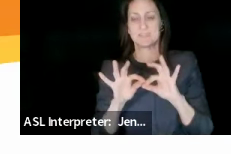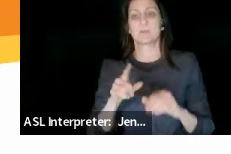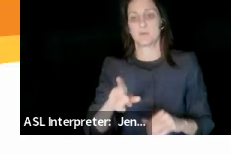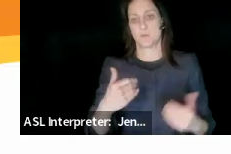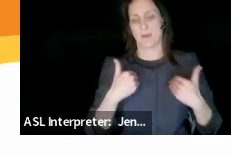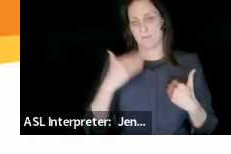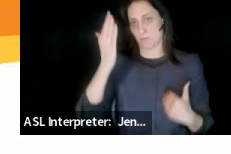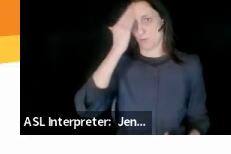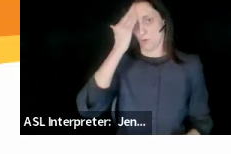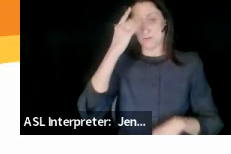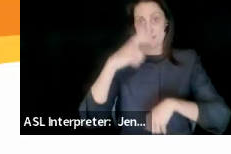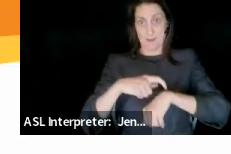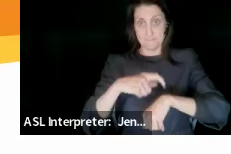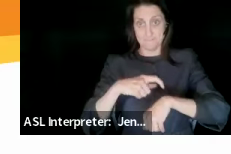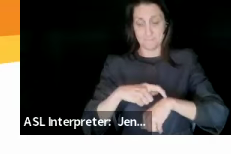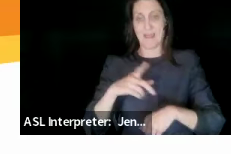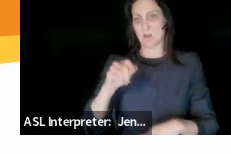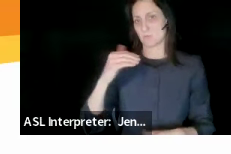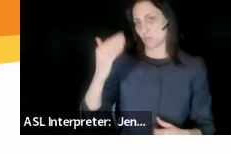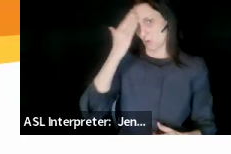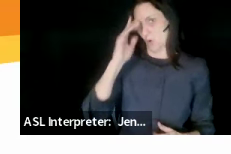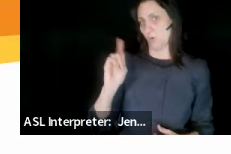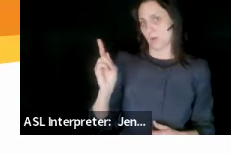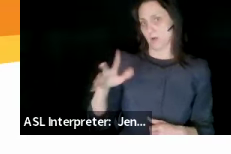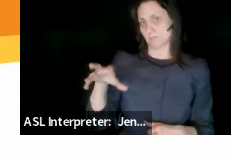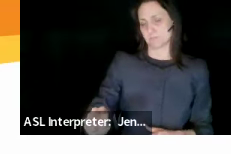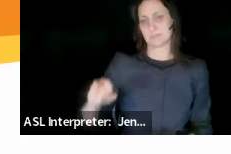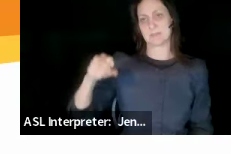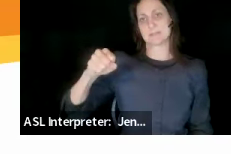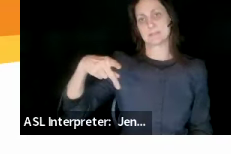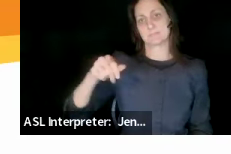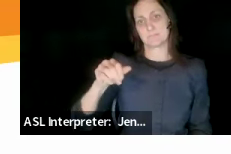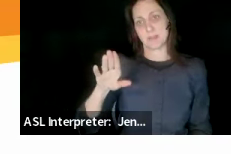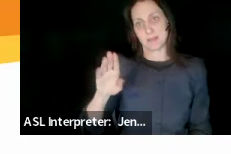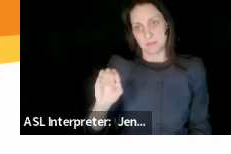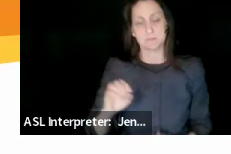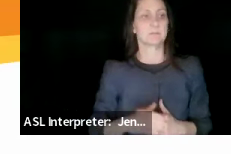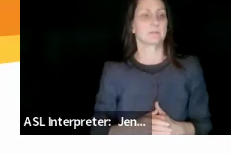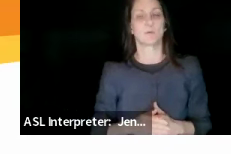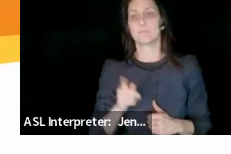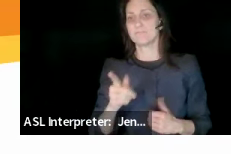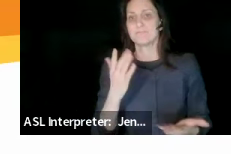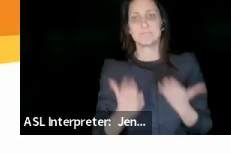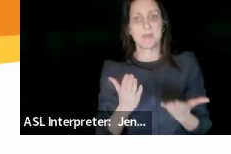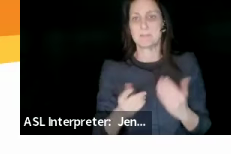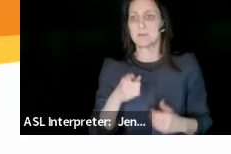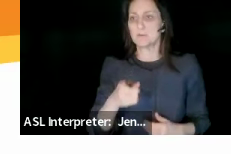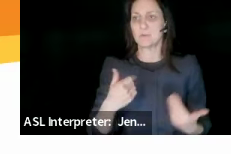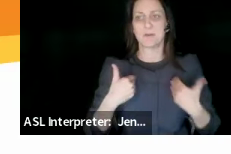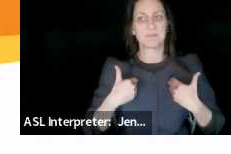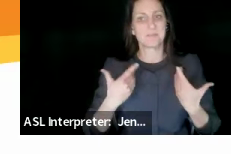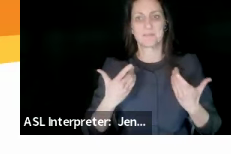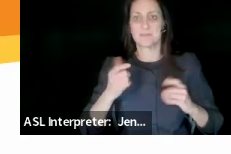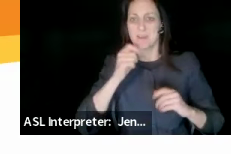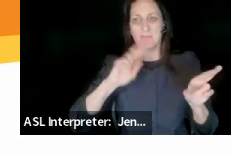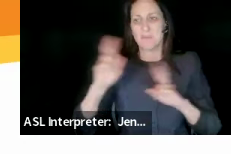able to be spent within the grant period, or there wasn't enough room to properly place or store an adaptive